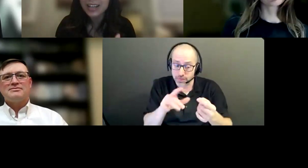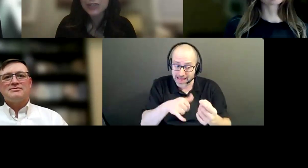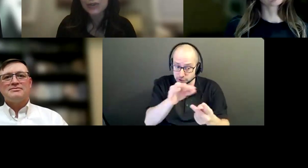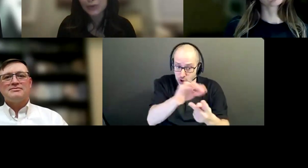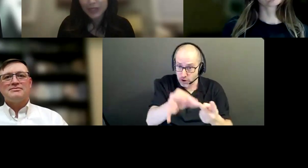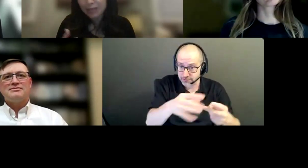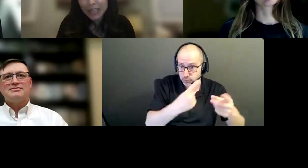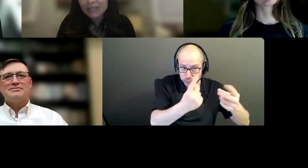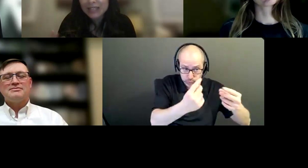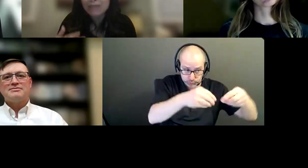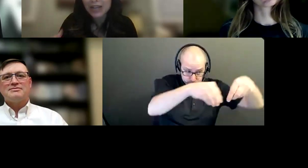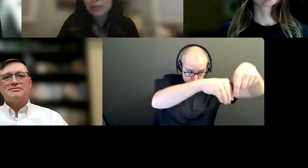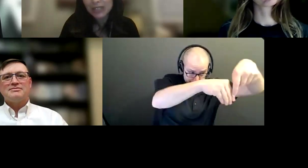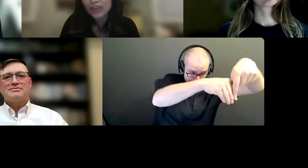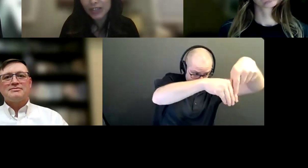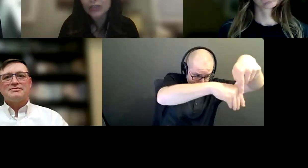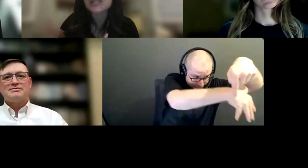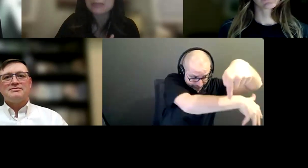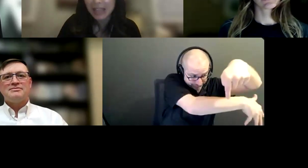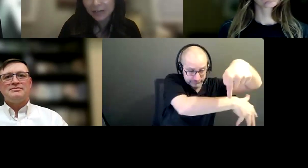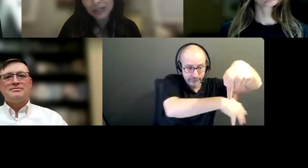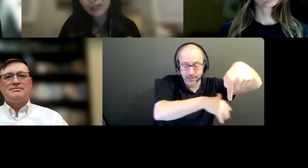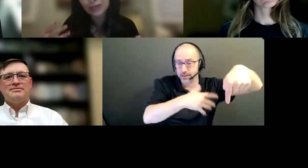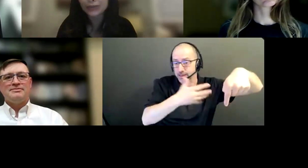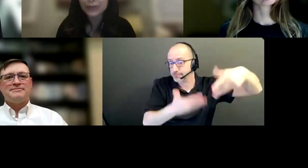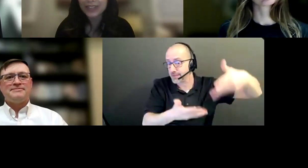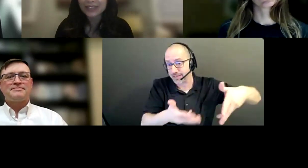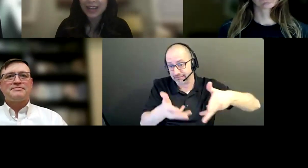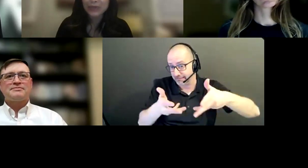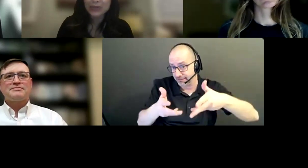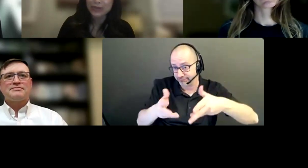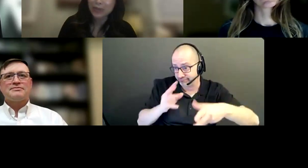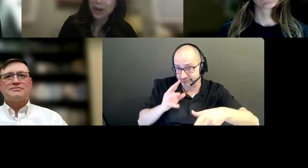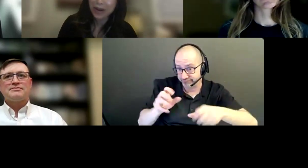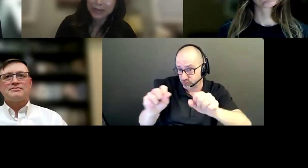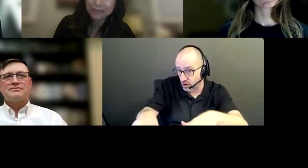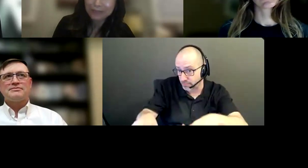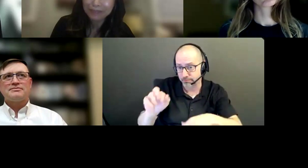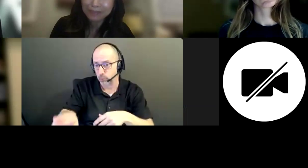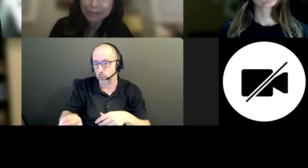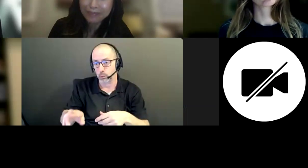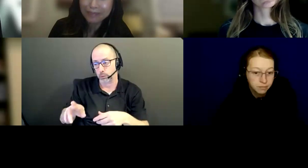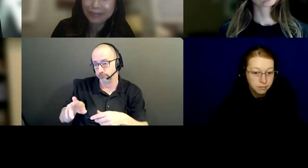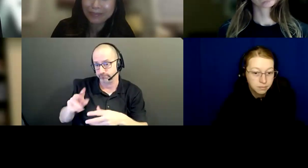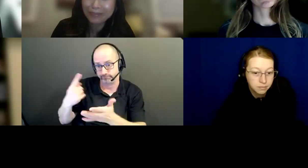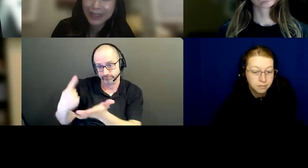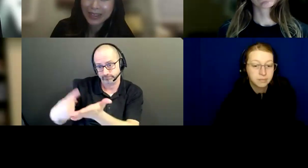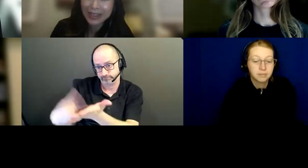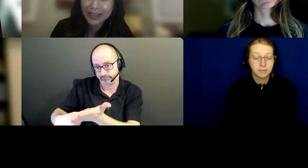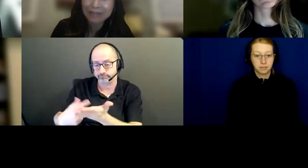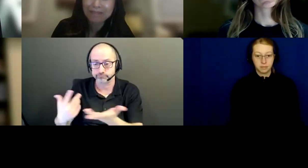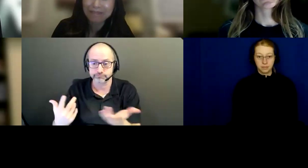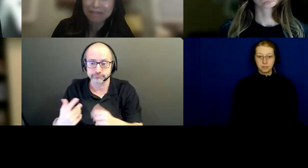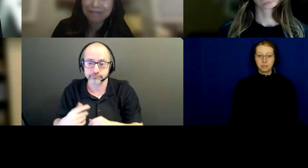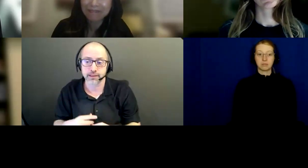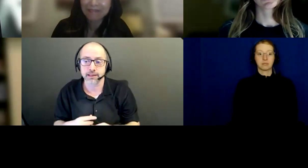short? So that means it may not be addressed or it has to be left. So it was certainly brought up. Very